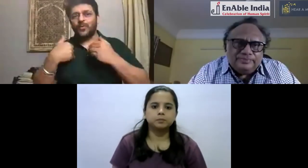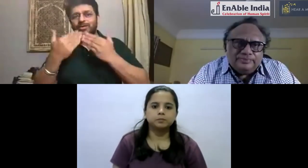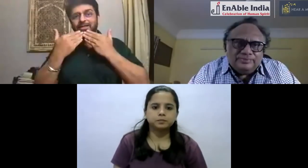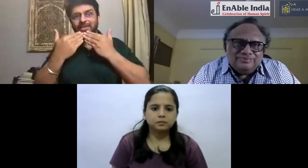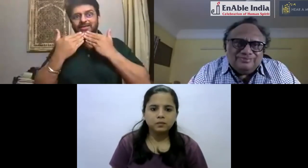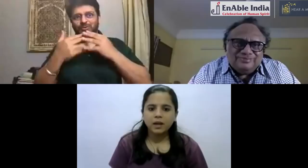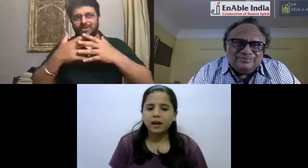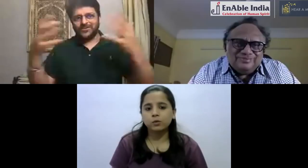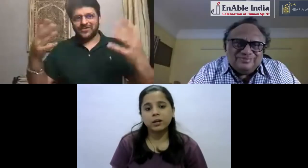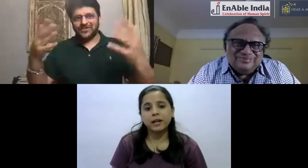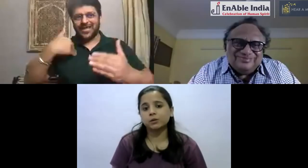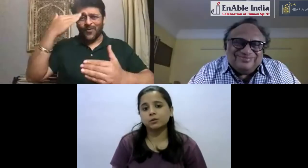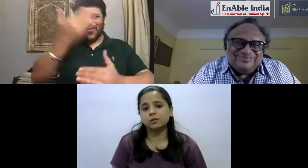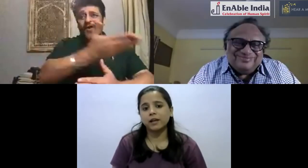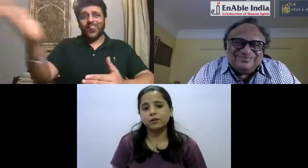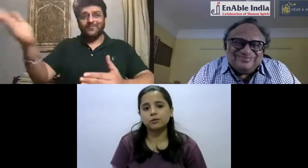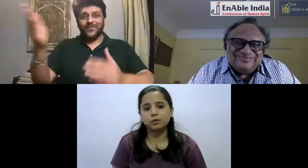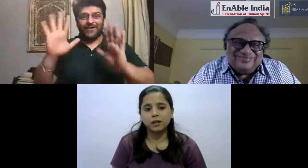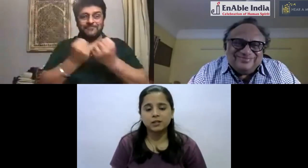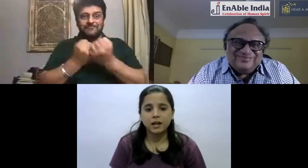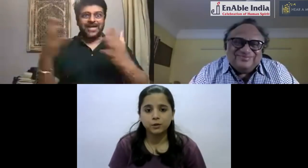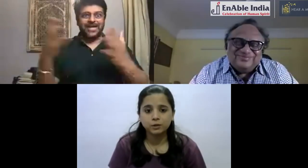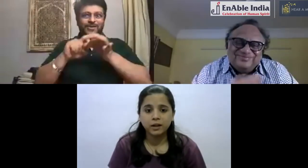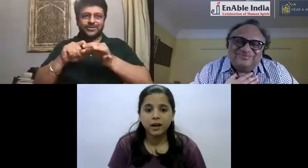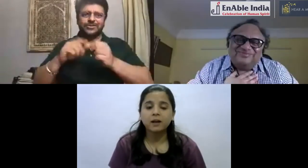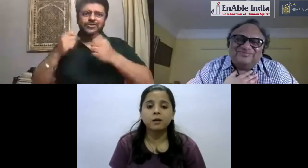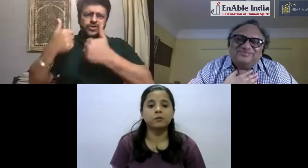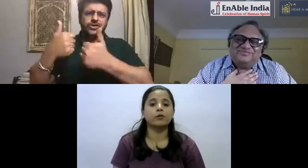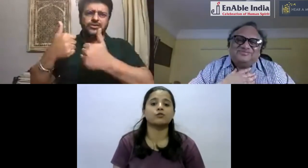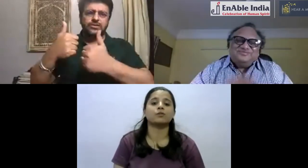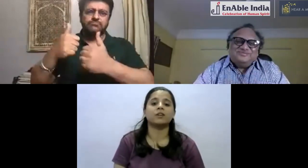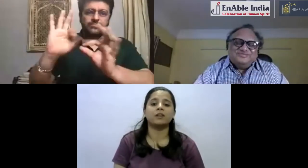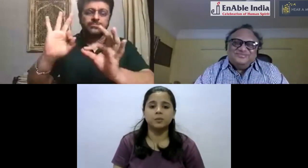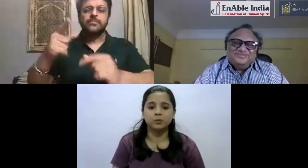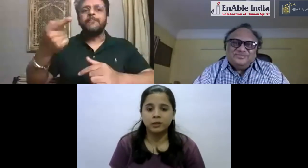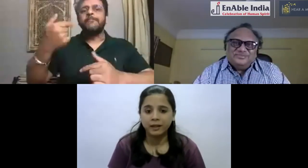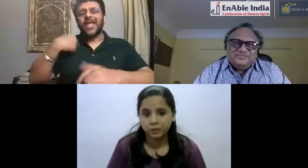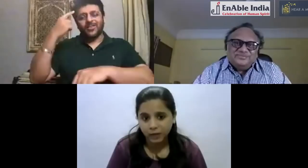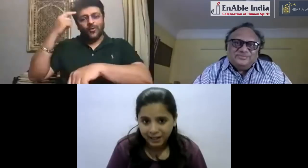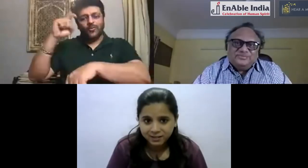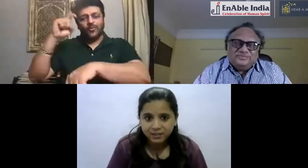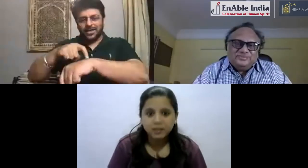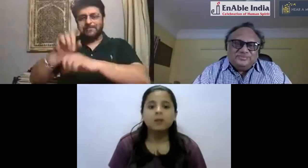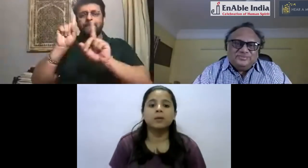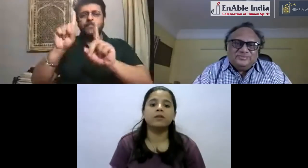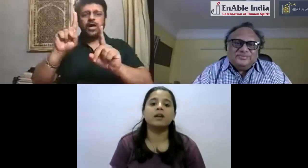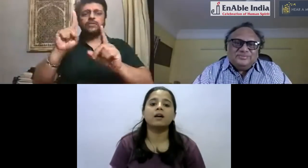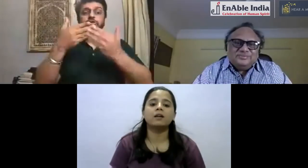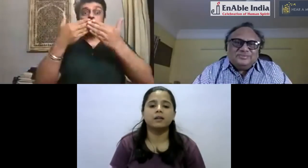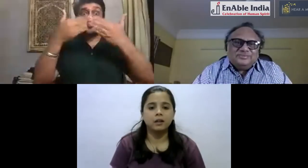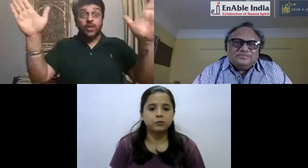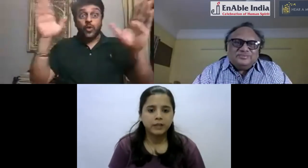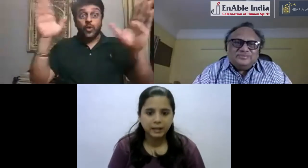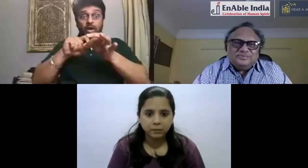Okay, then. I would like to thank you so much. I know there are a lot of questions over here people would like to ask, but we